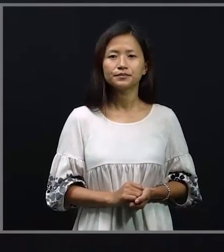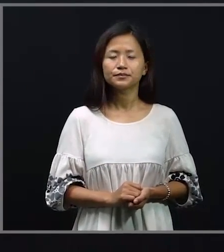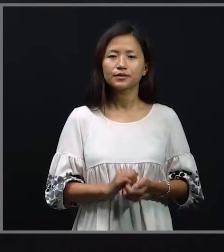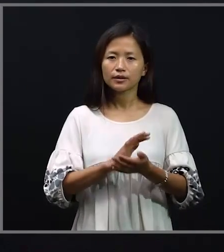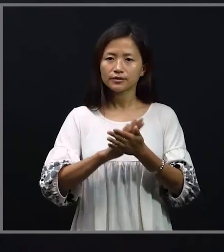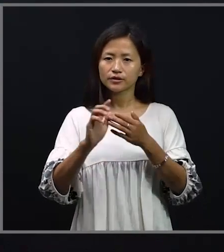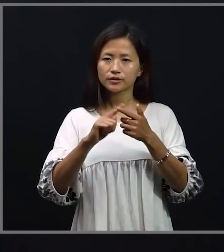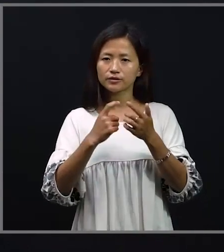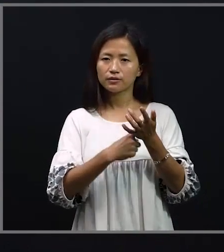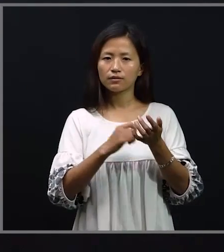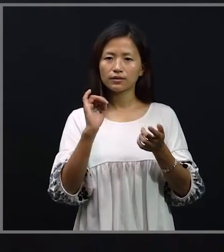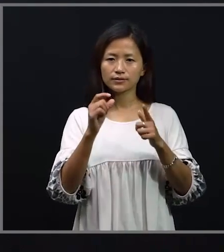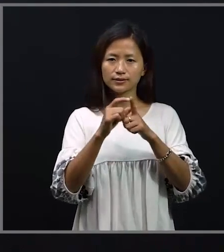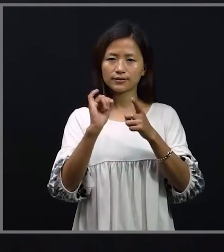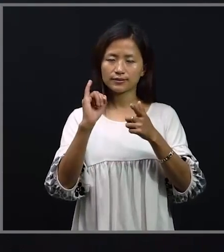Heredity.